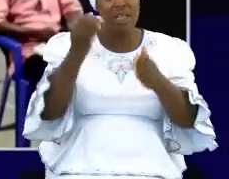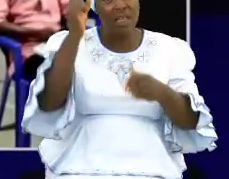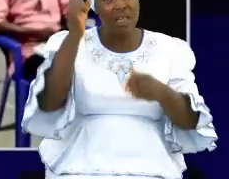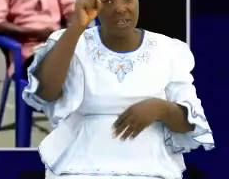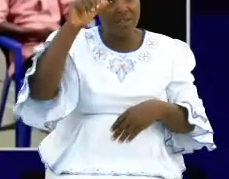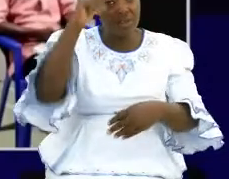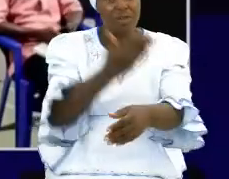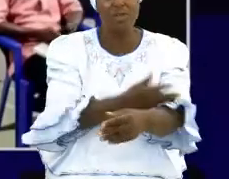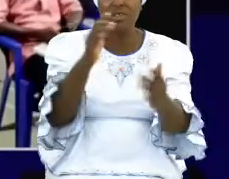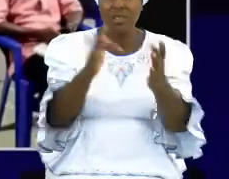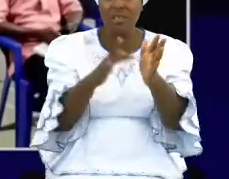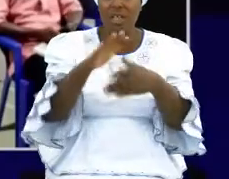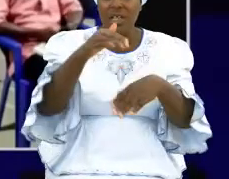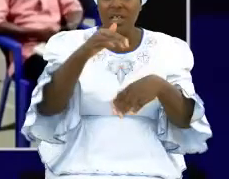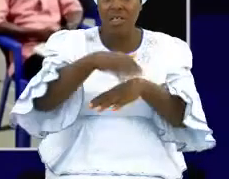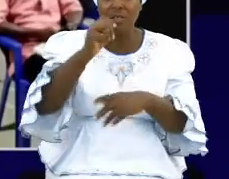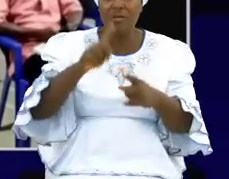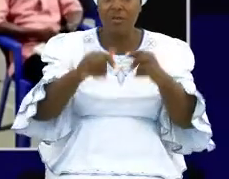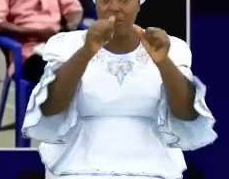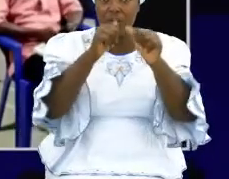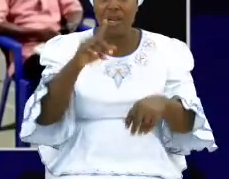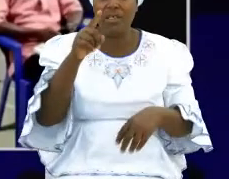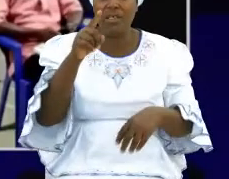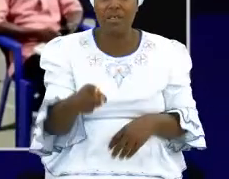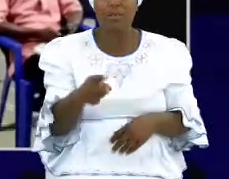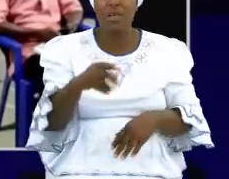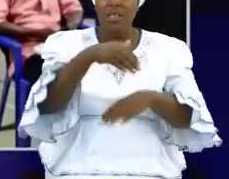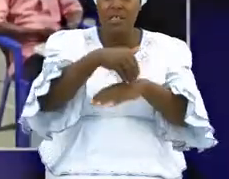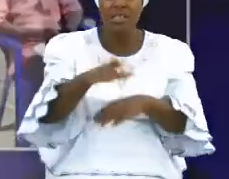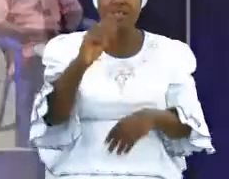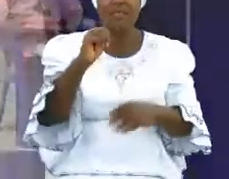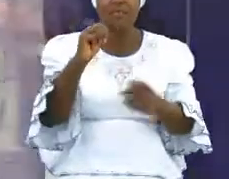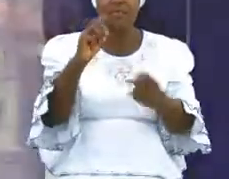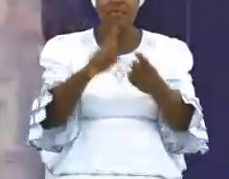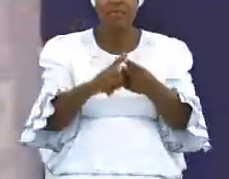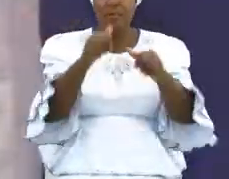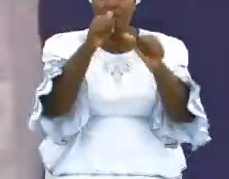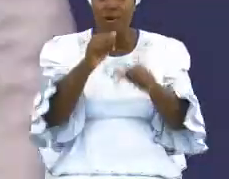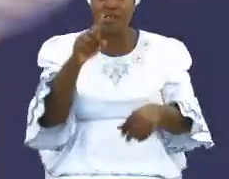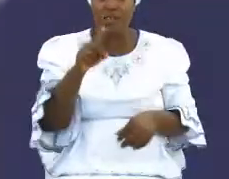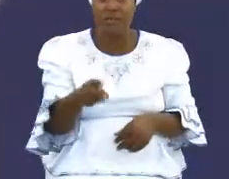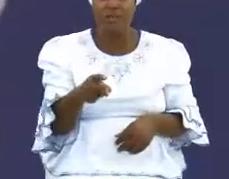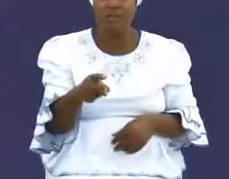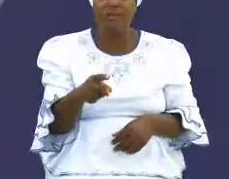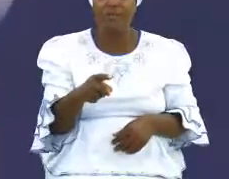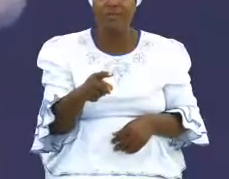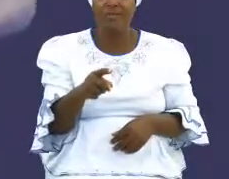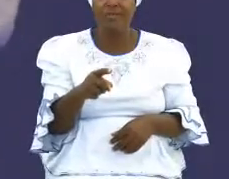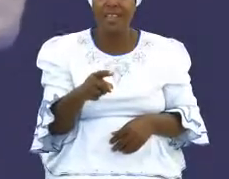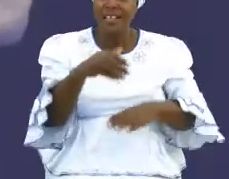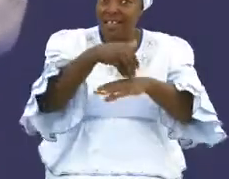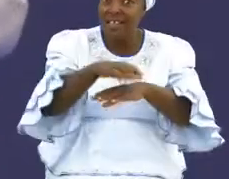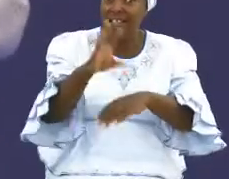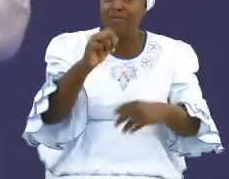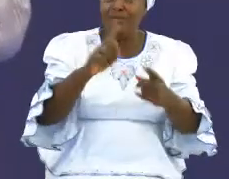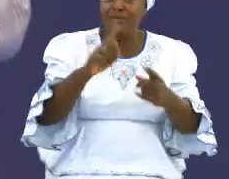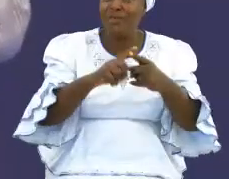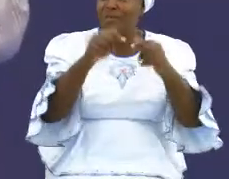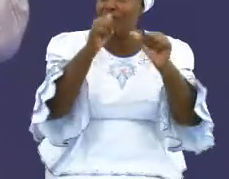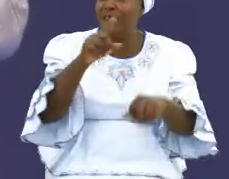to bless you, sent him to bless you, sent him to bless